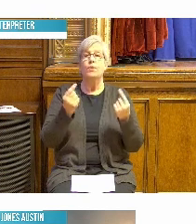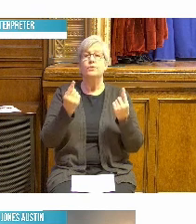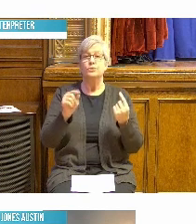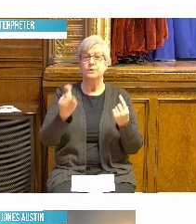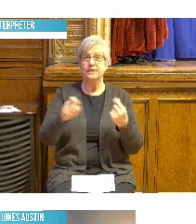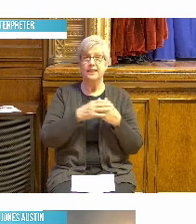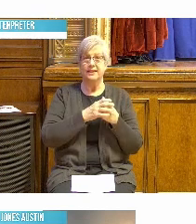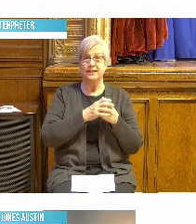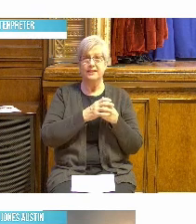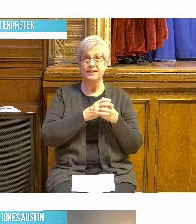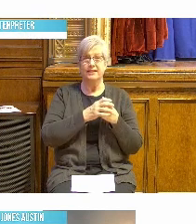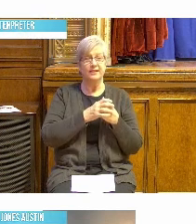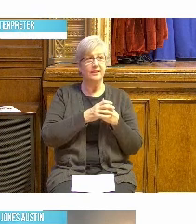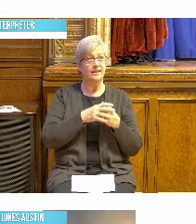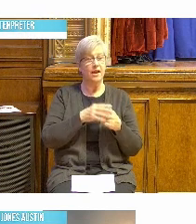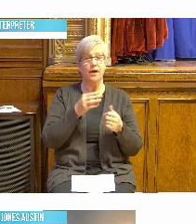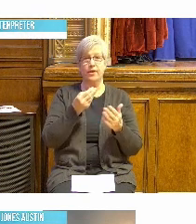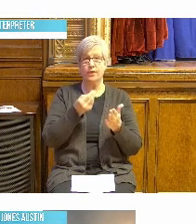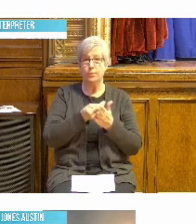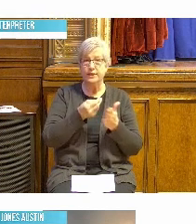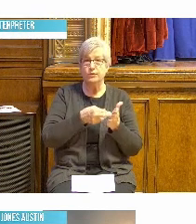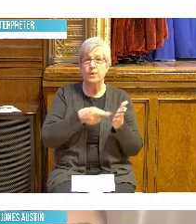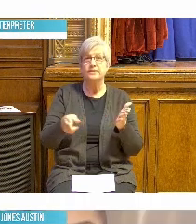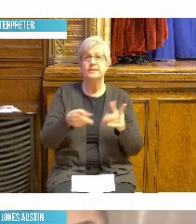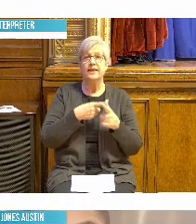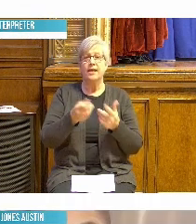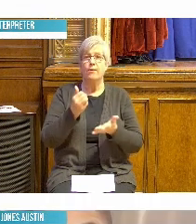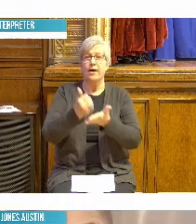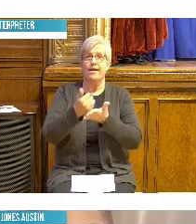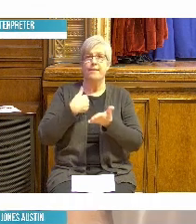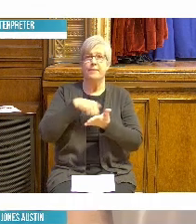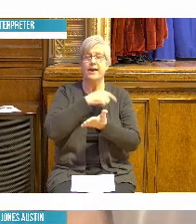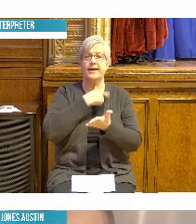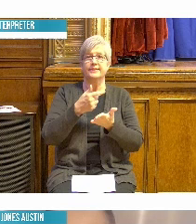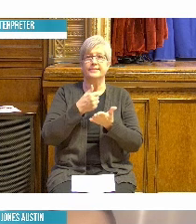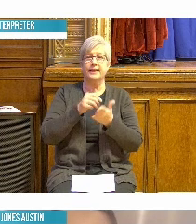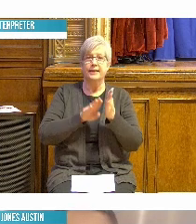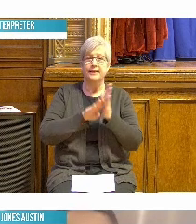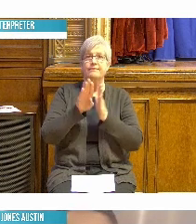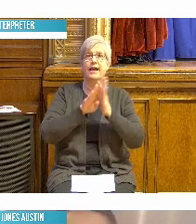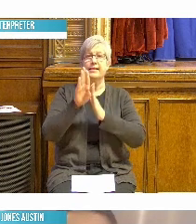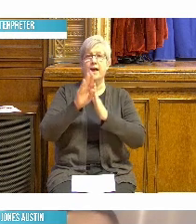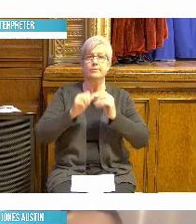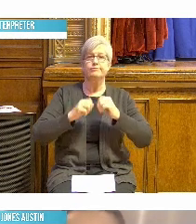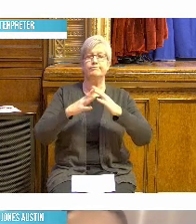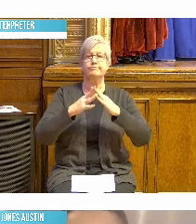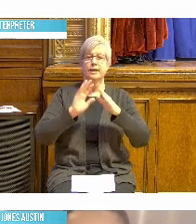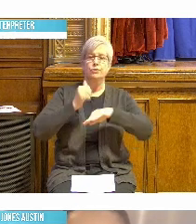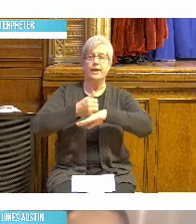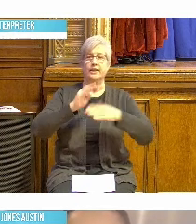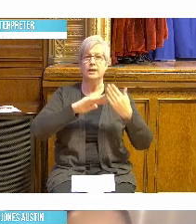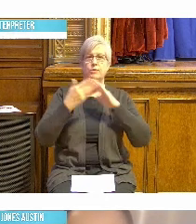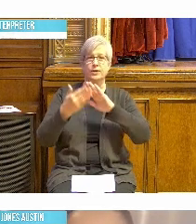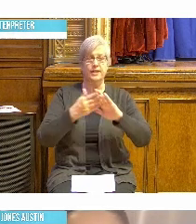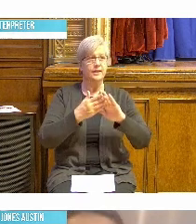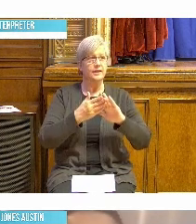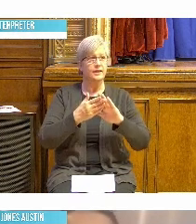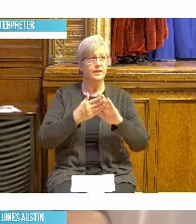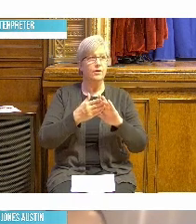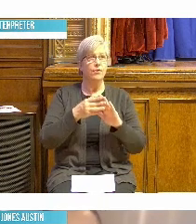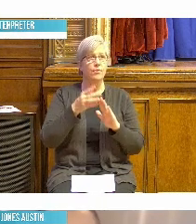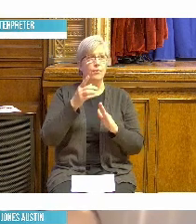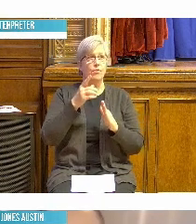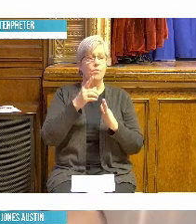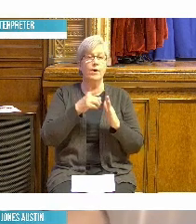need are the resources that will help us build, develop, and create a community.